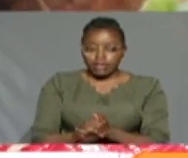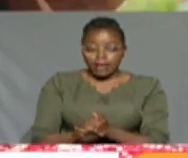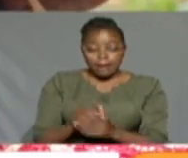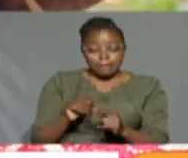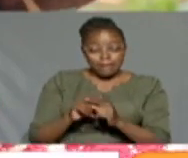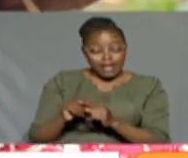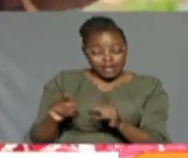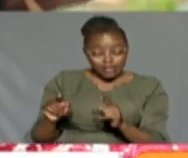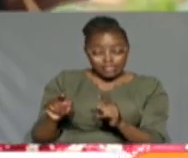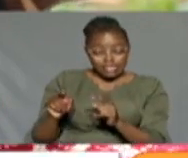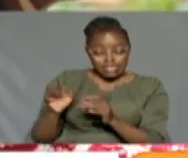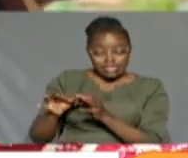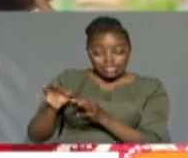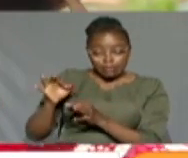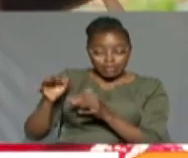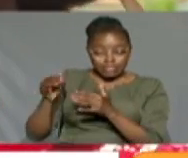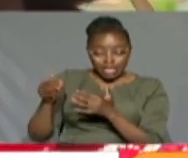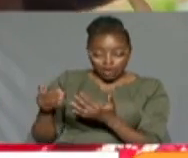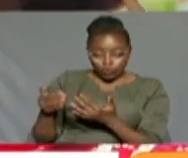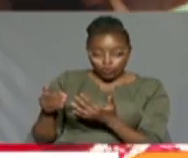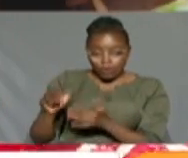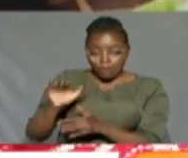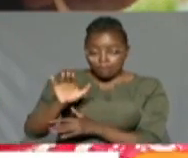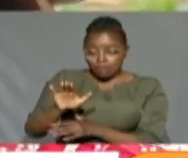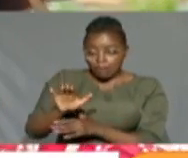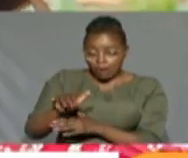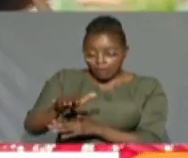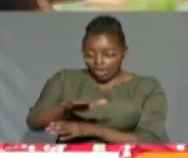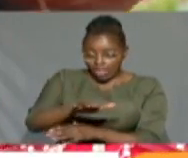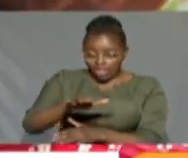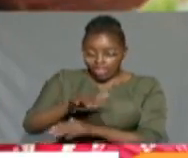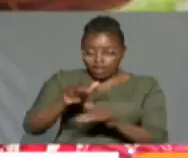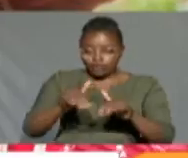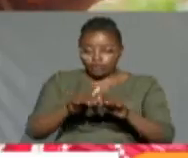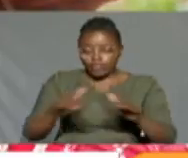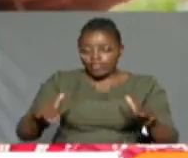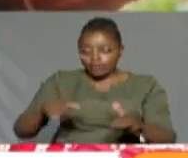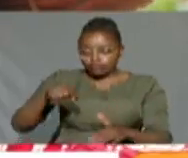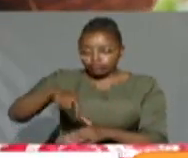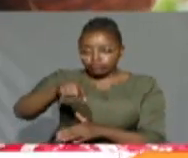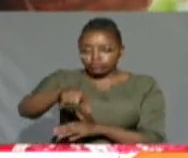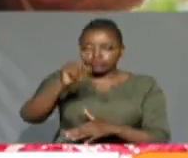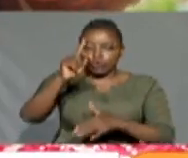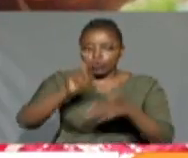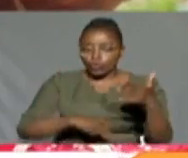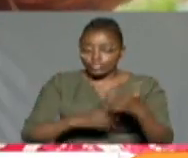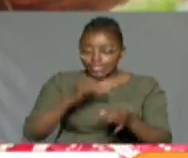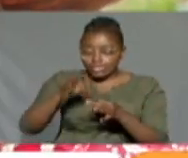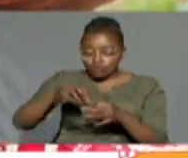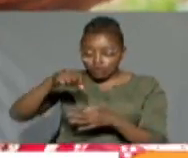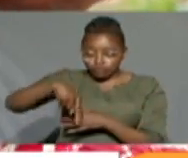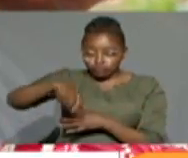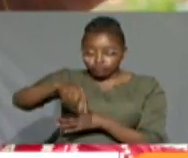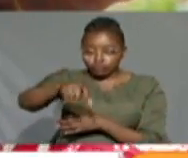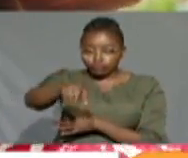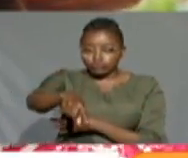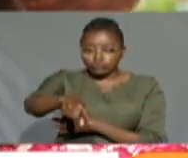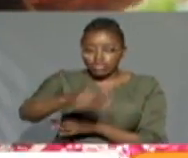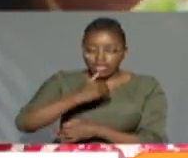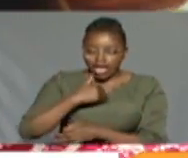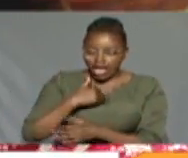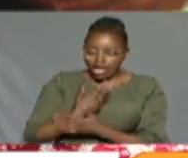it depends with your bed and the crop that you are planting. If the crop you put